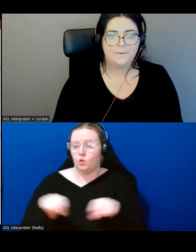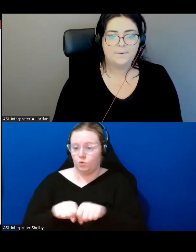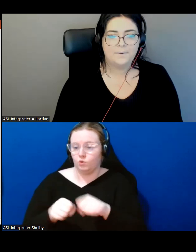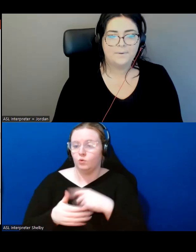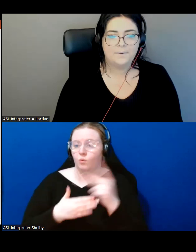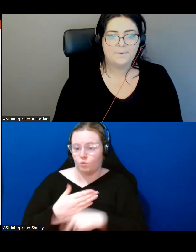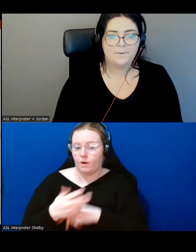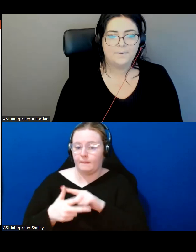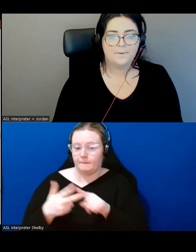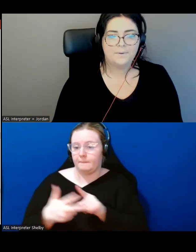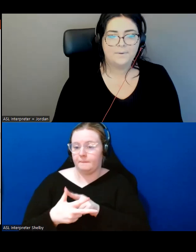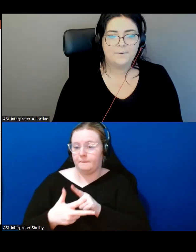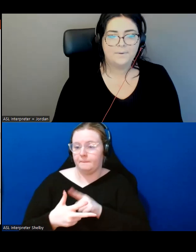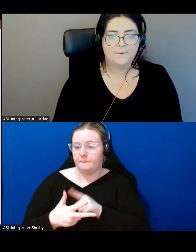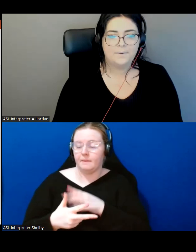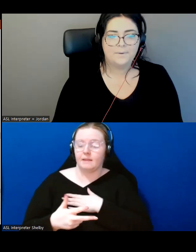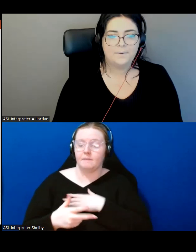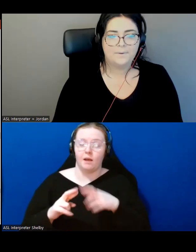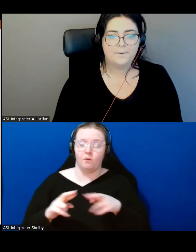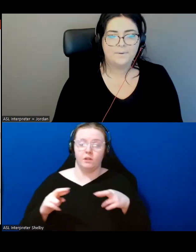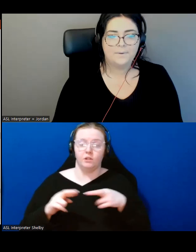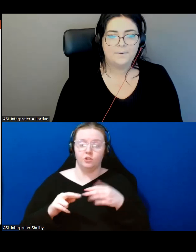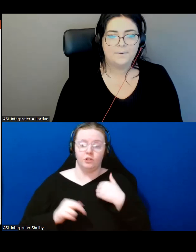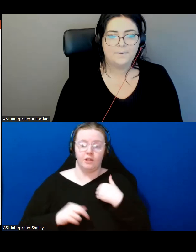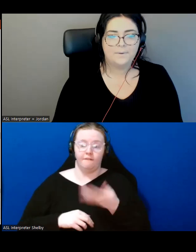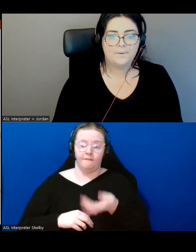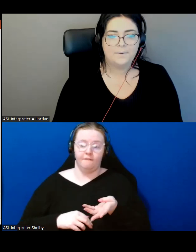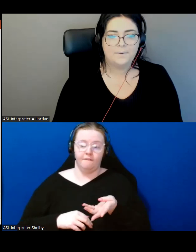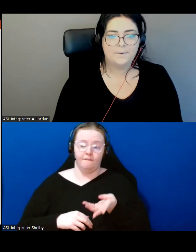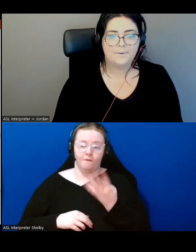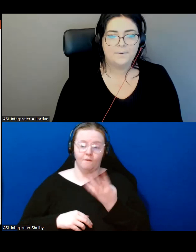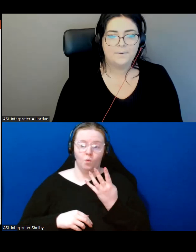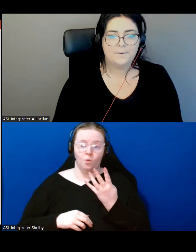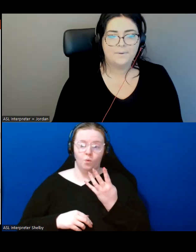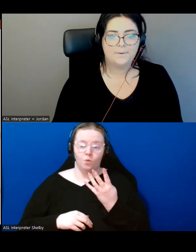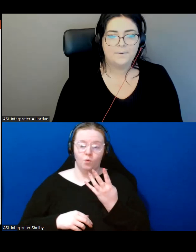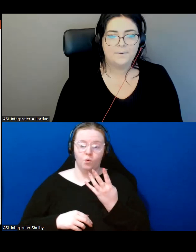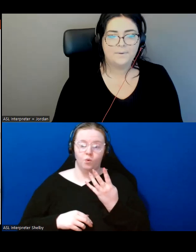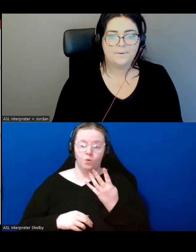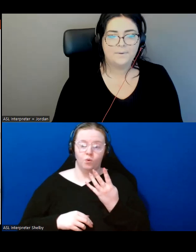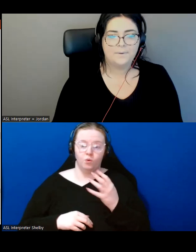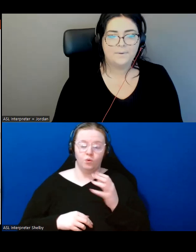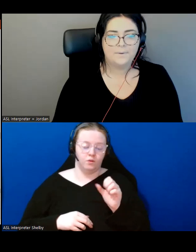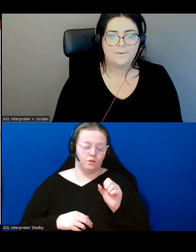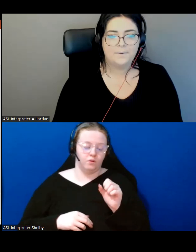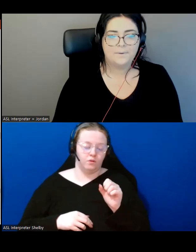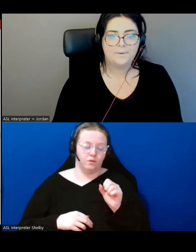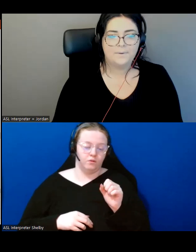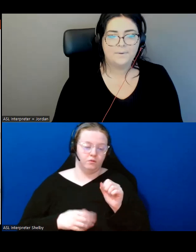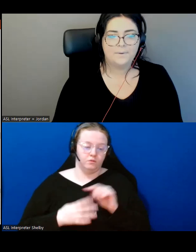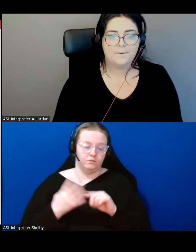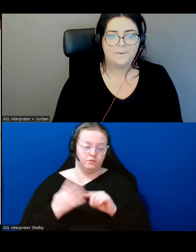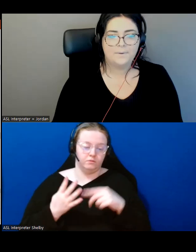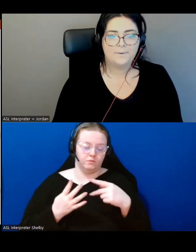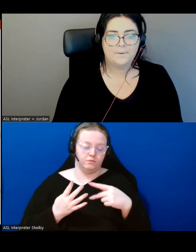My region actually has 4 cross-country and snowshoe clubs from Stephenville, Corner Brook, Pasadena,